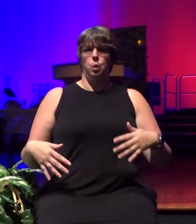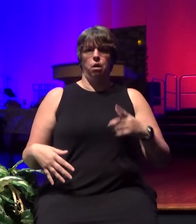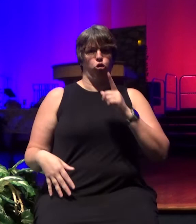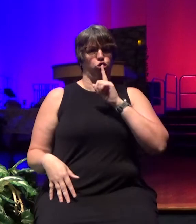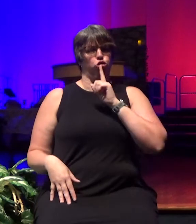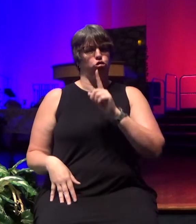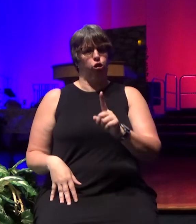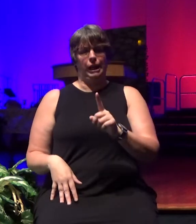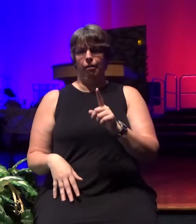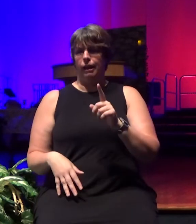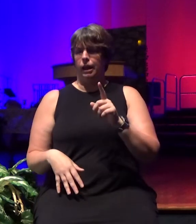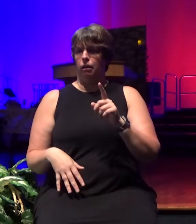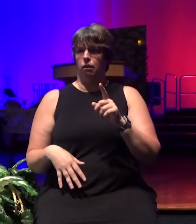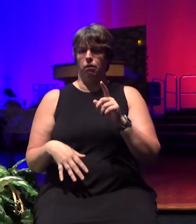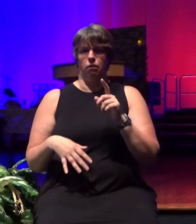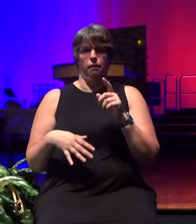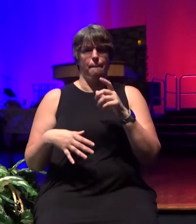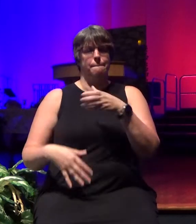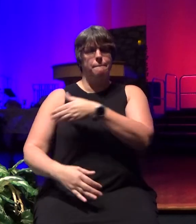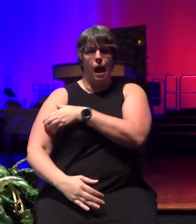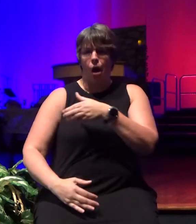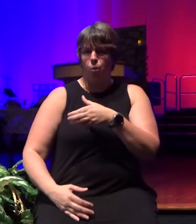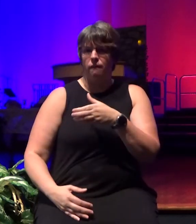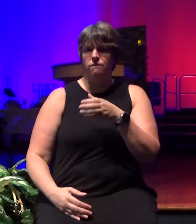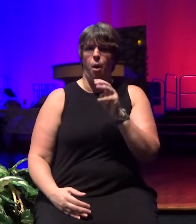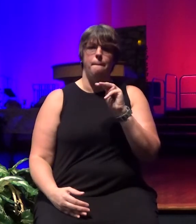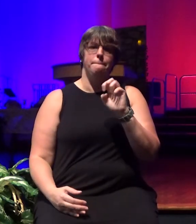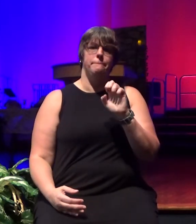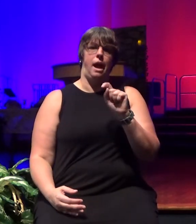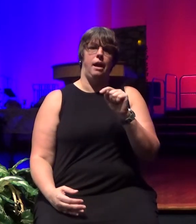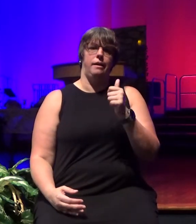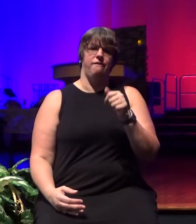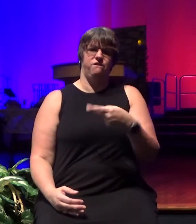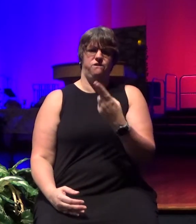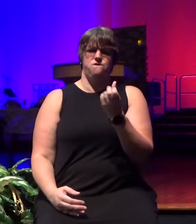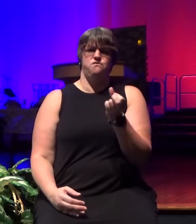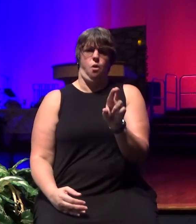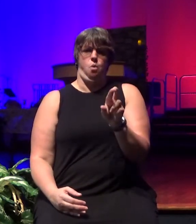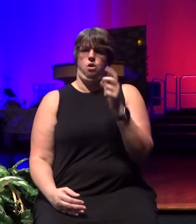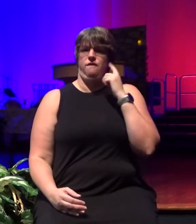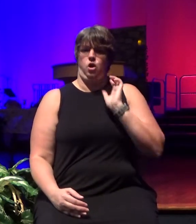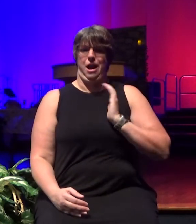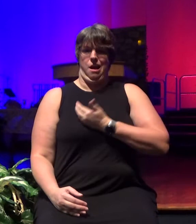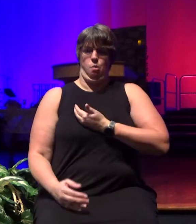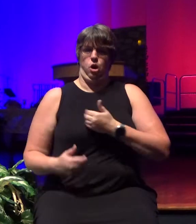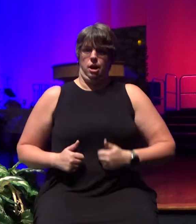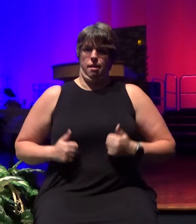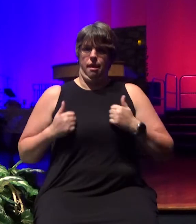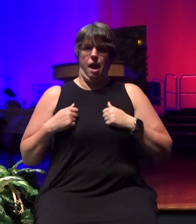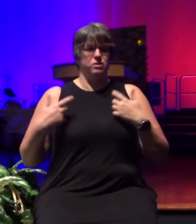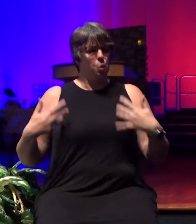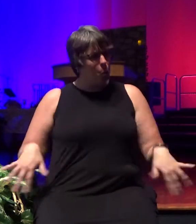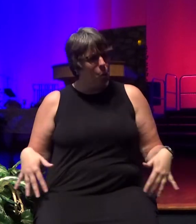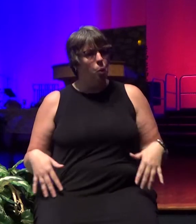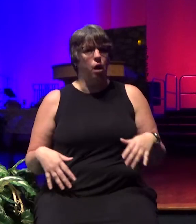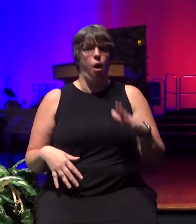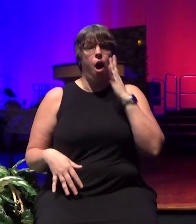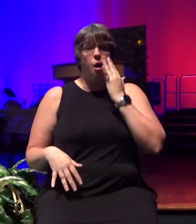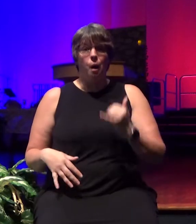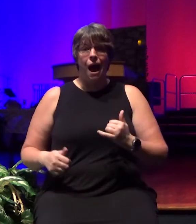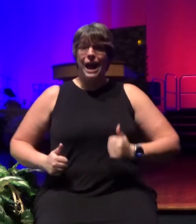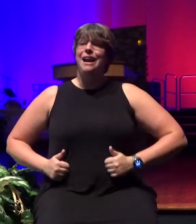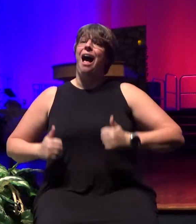transformational metaphor for all of our lives. So powerful, because life supports us in so many ways. It gives